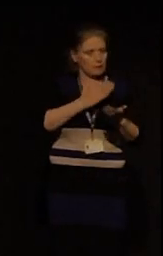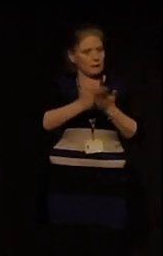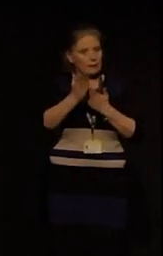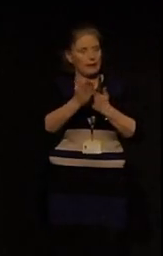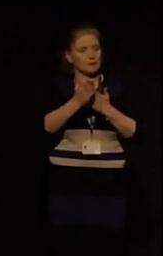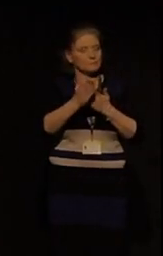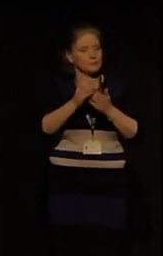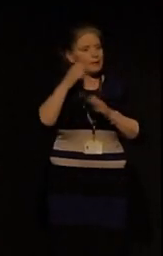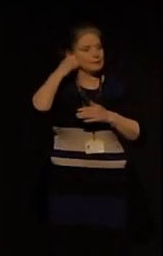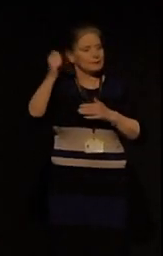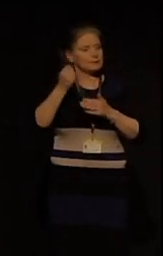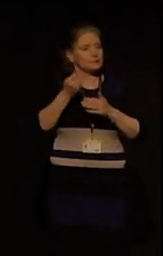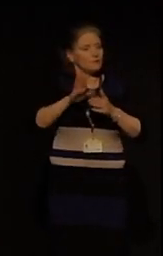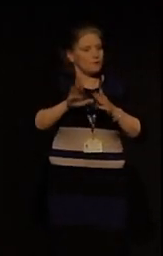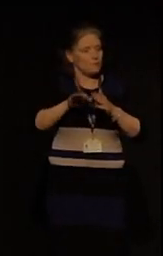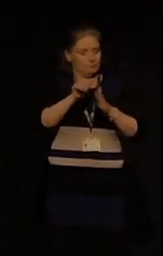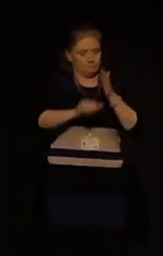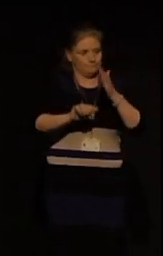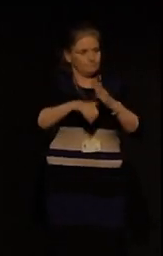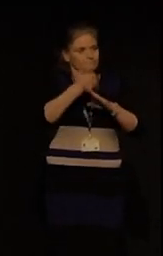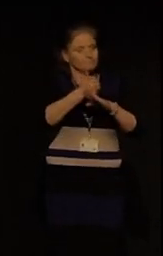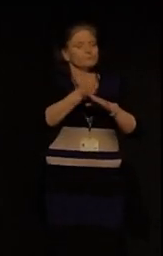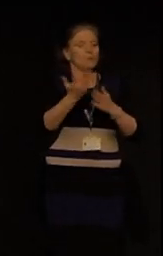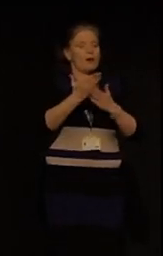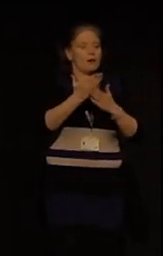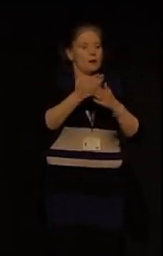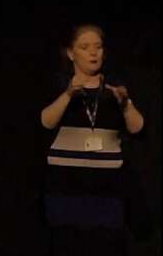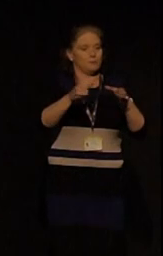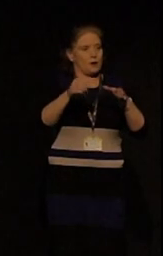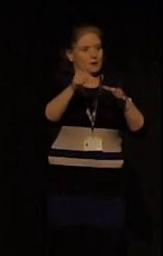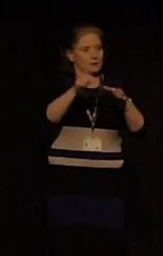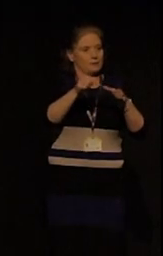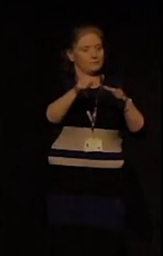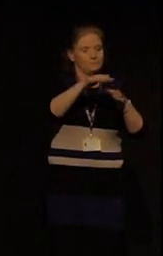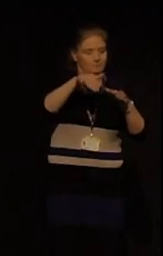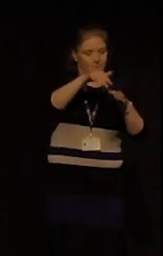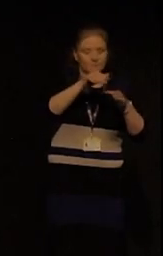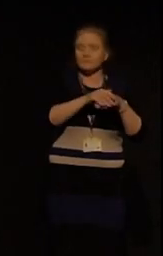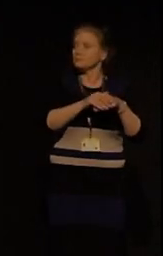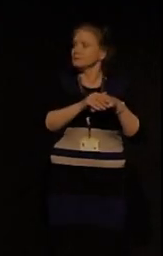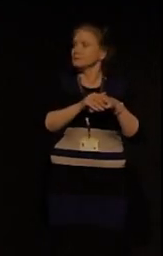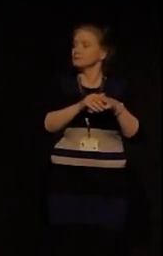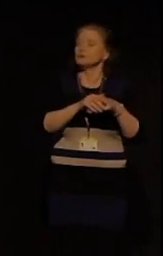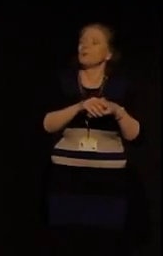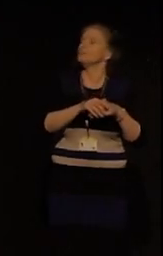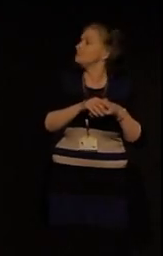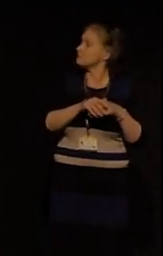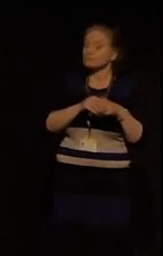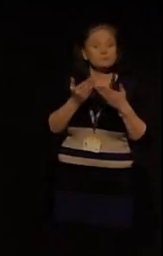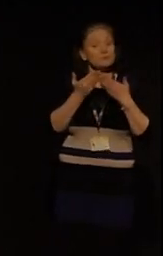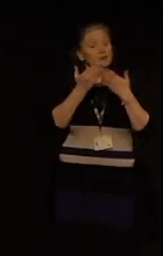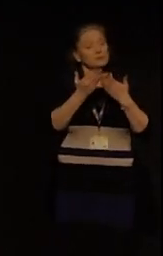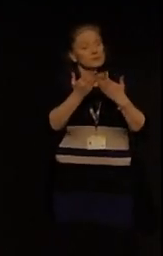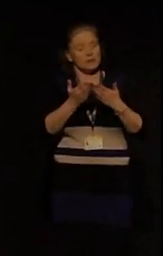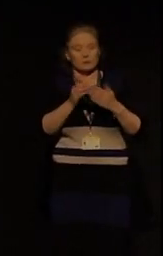but rather was originating somewhere in the brain. So the second important point of this study was that a